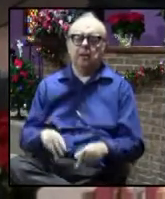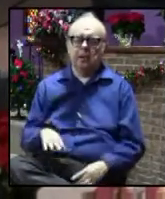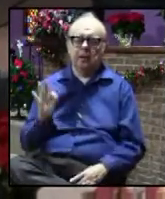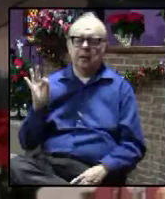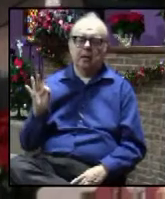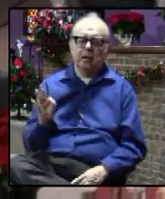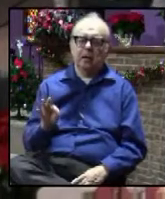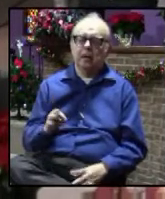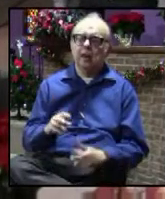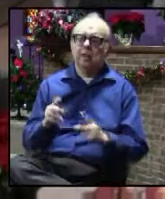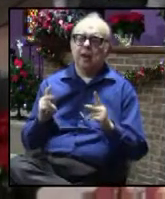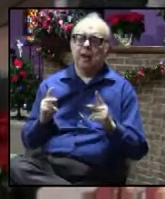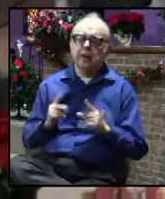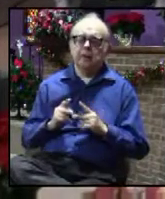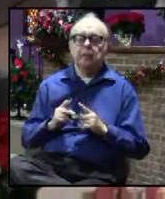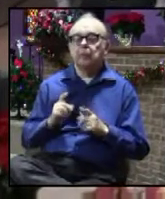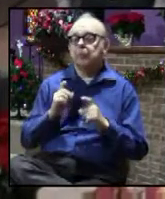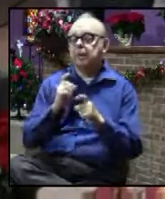one present.